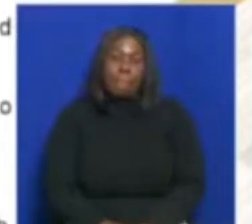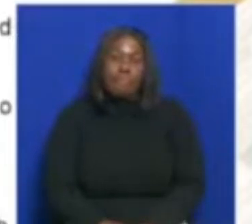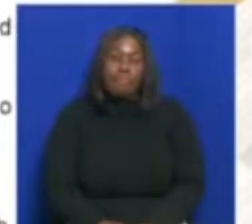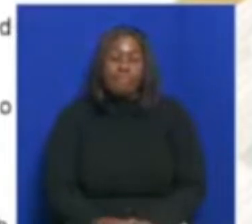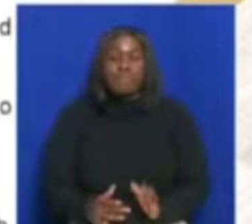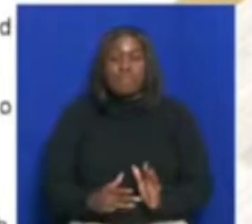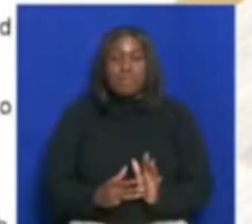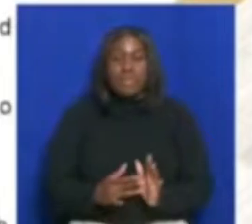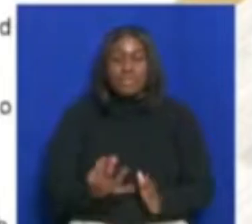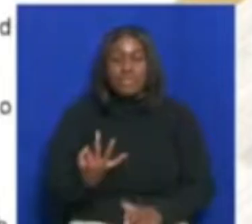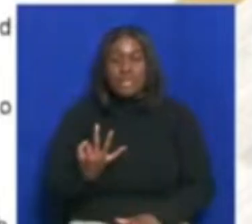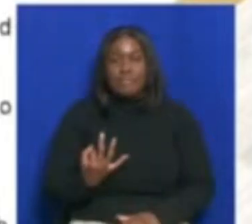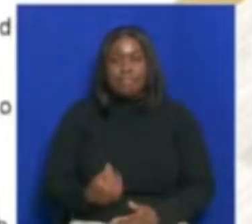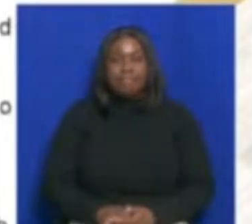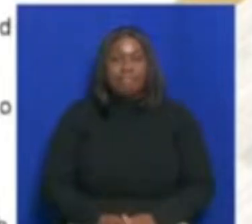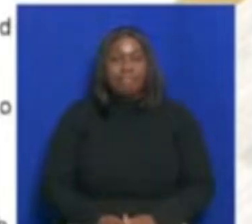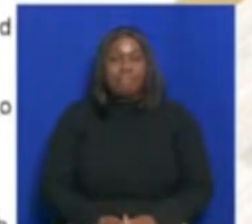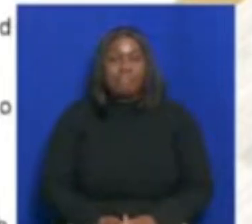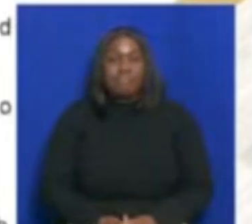And